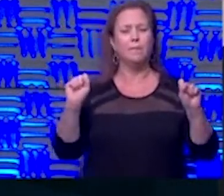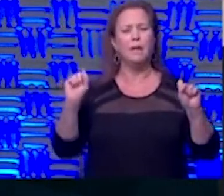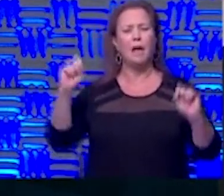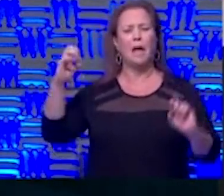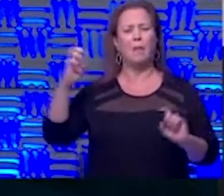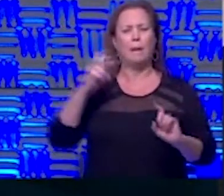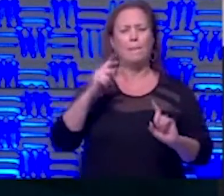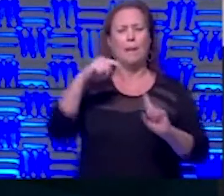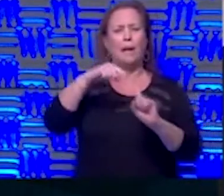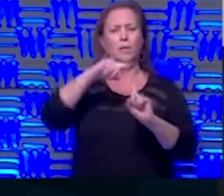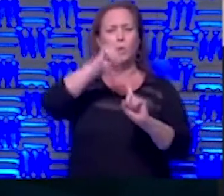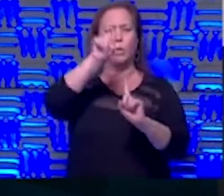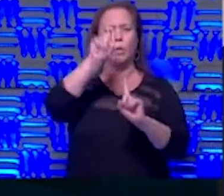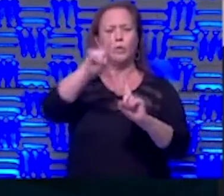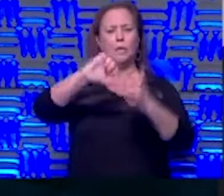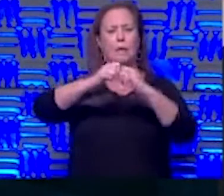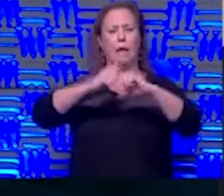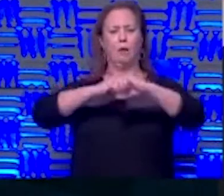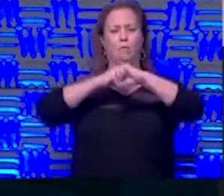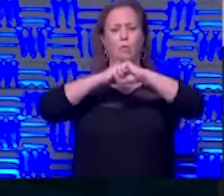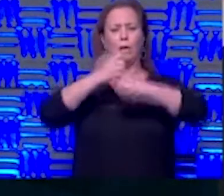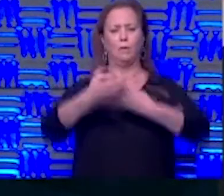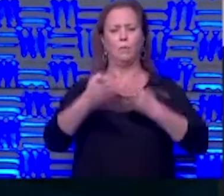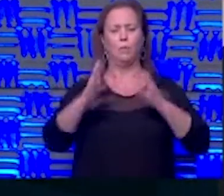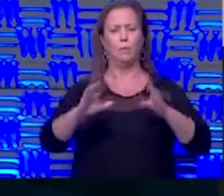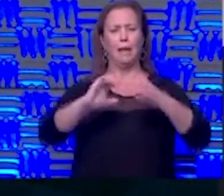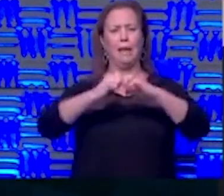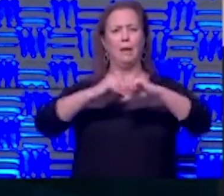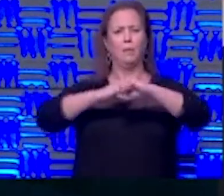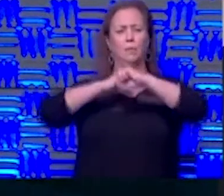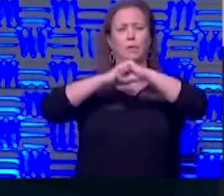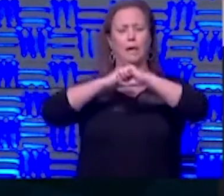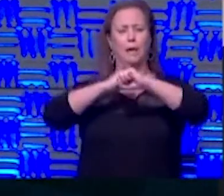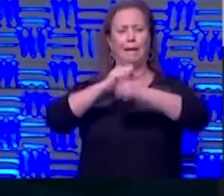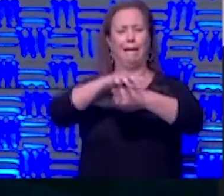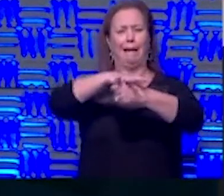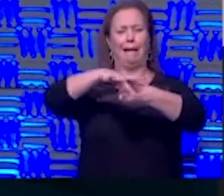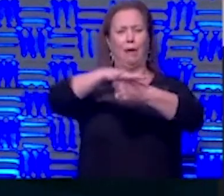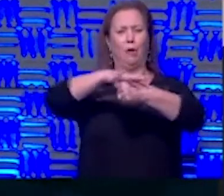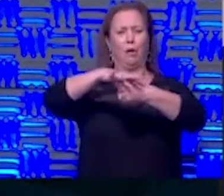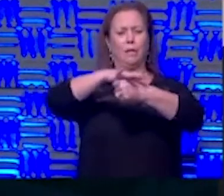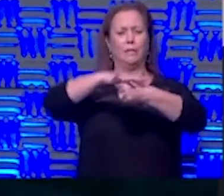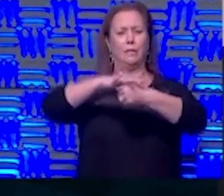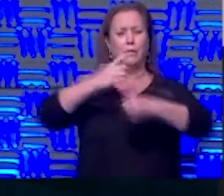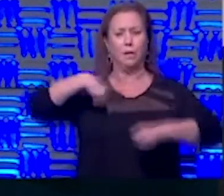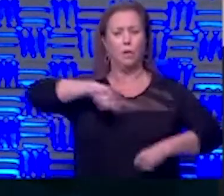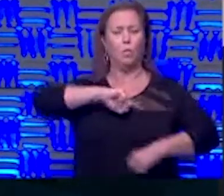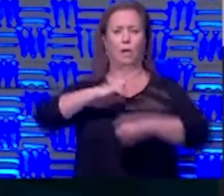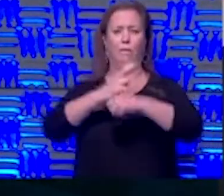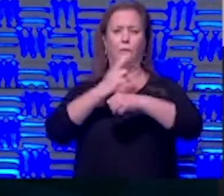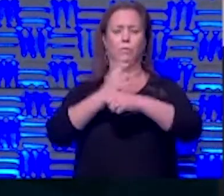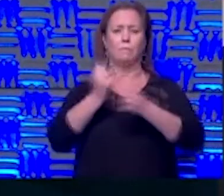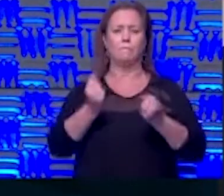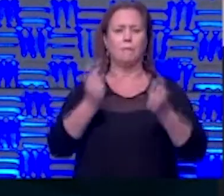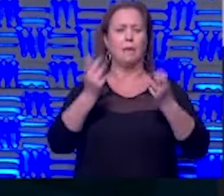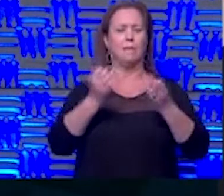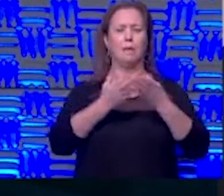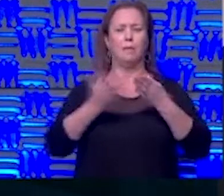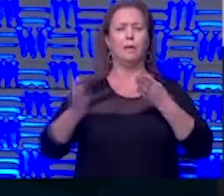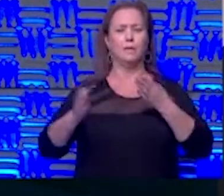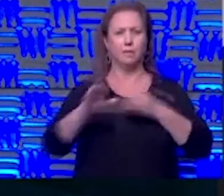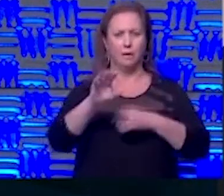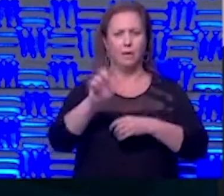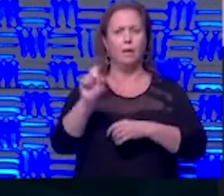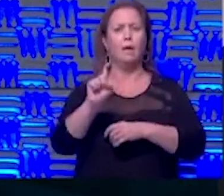question, and that is, how do you protect a room and how do you protect areas We've used a number of techniques, including